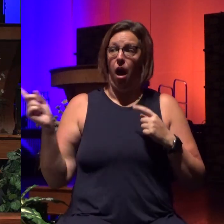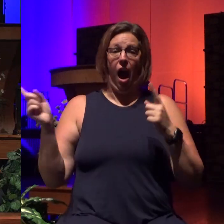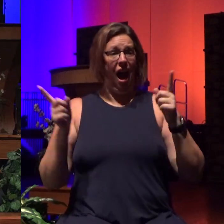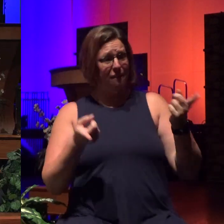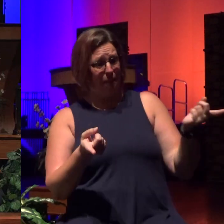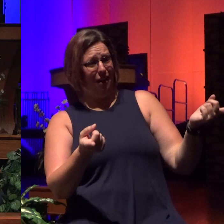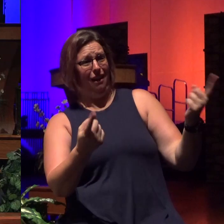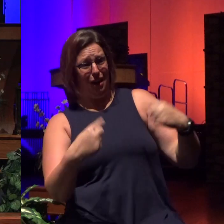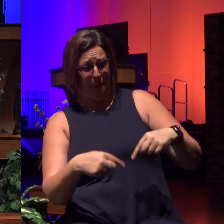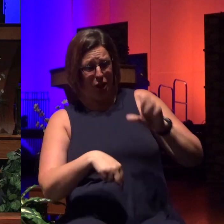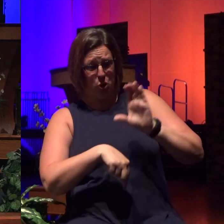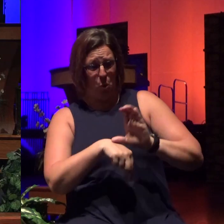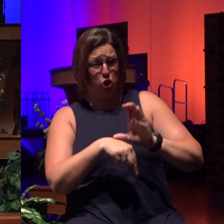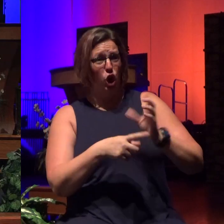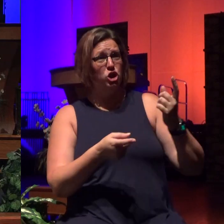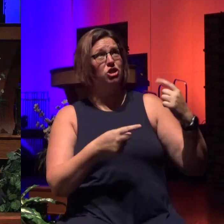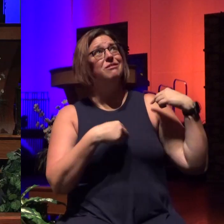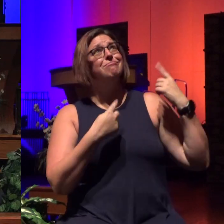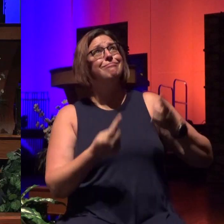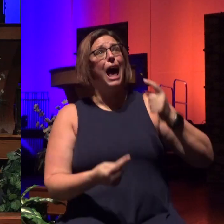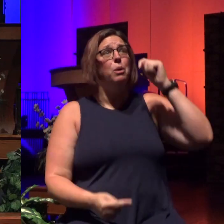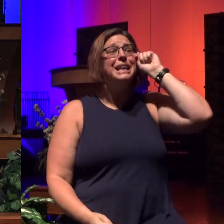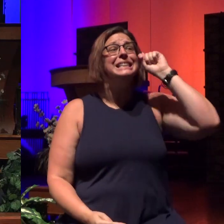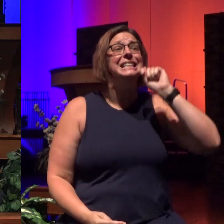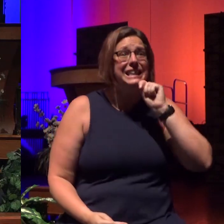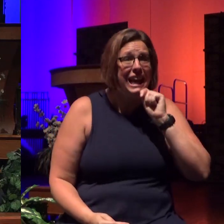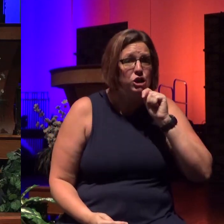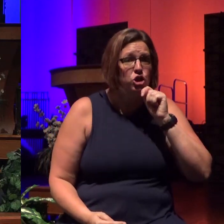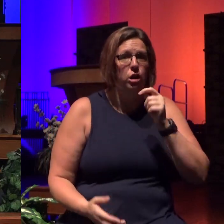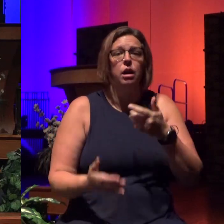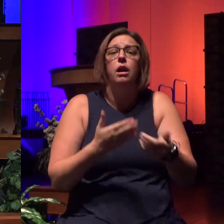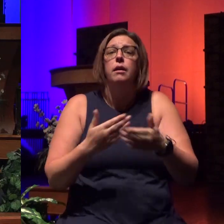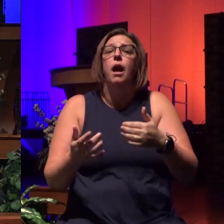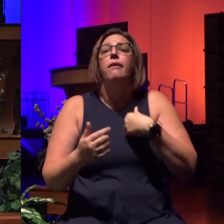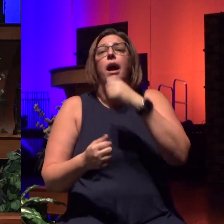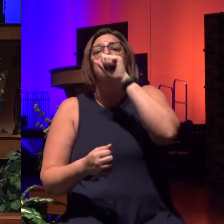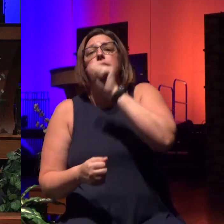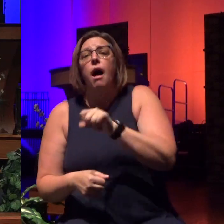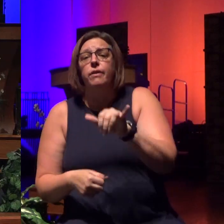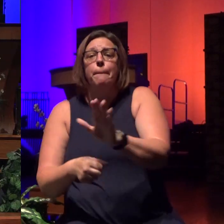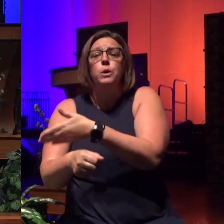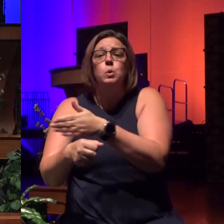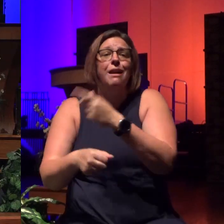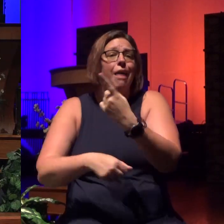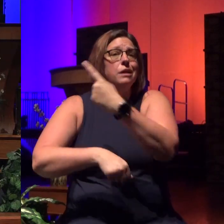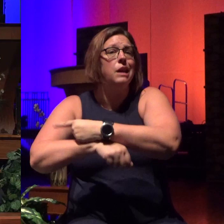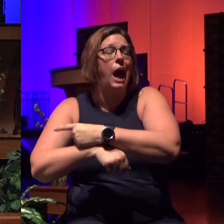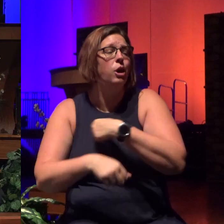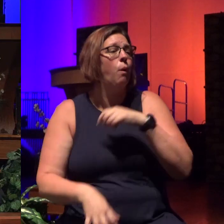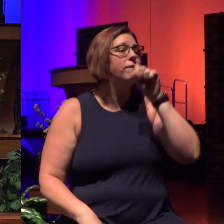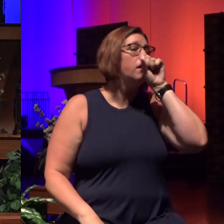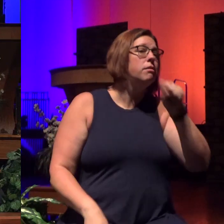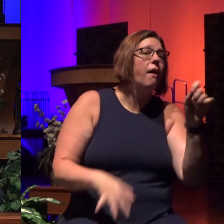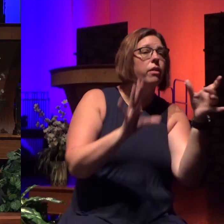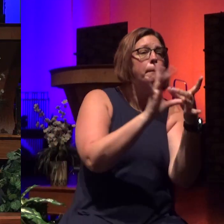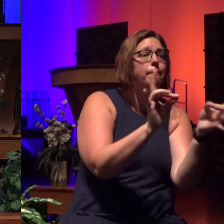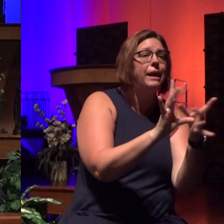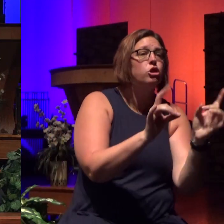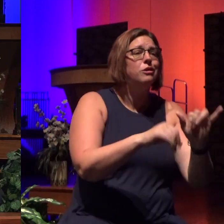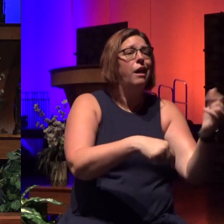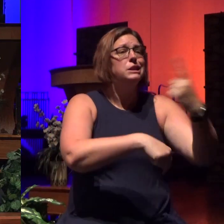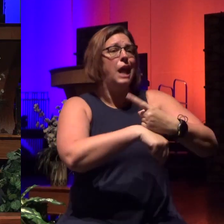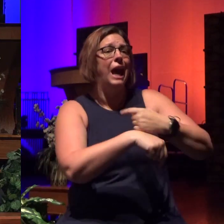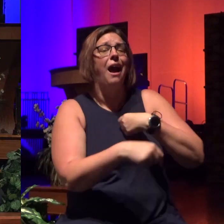I was a teenager, regardless of whether I loved the music that day, or I loved the message that day, or I loved what